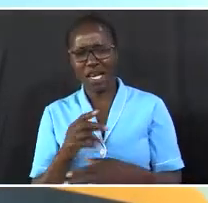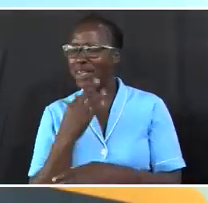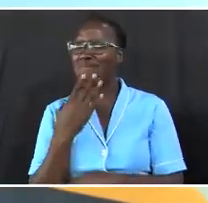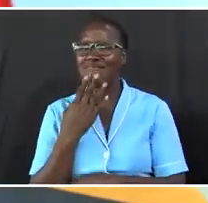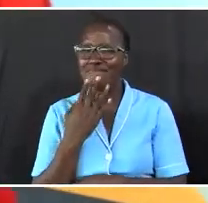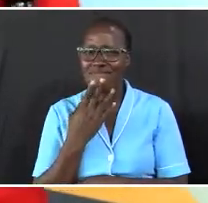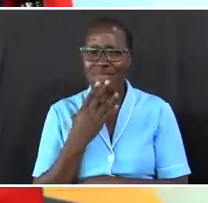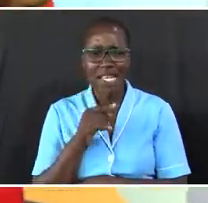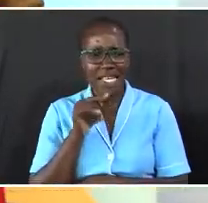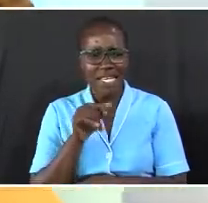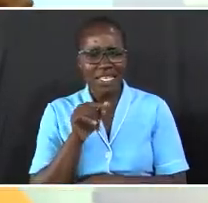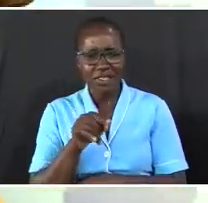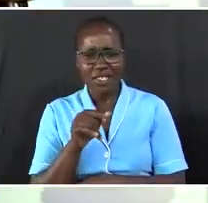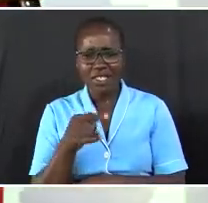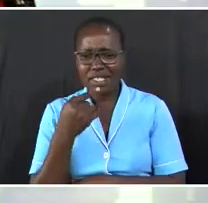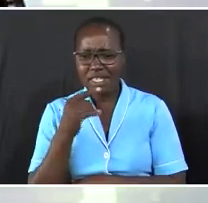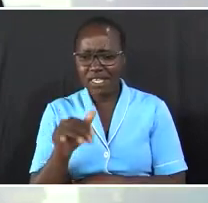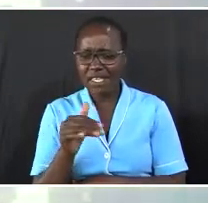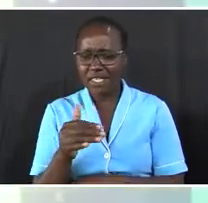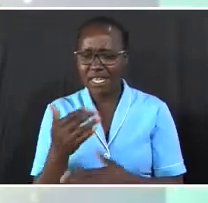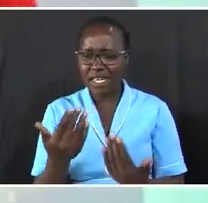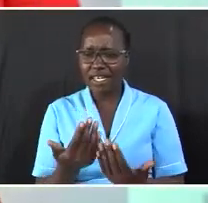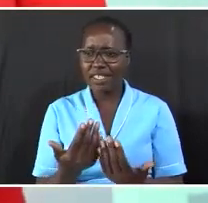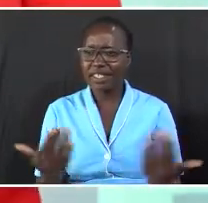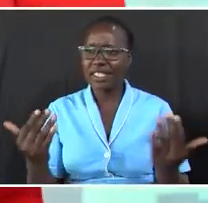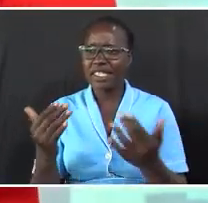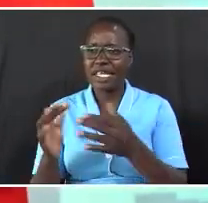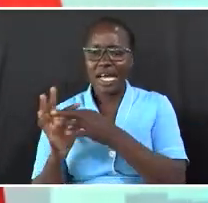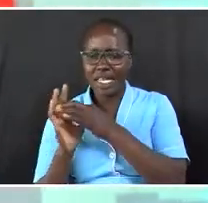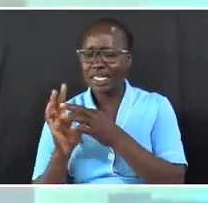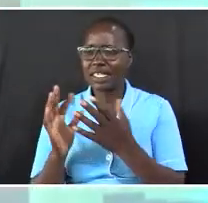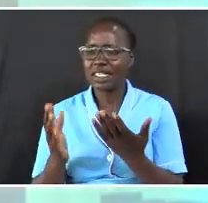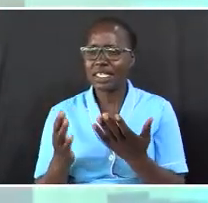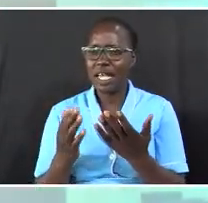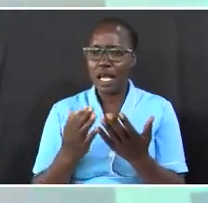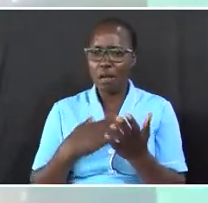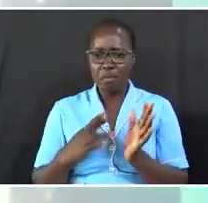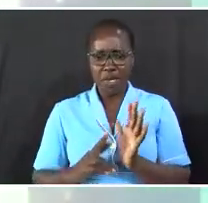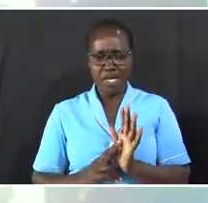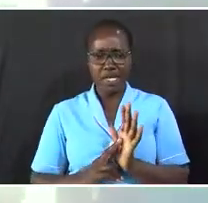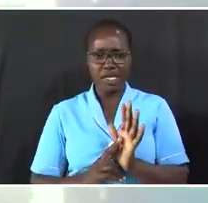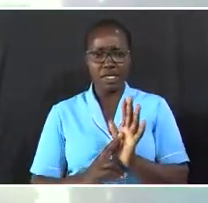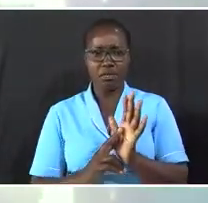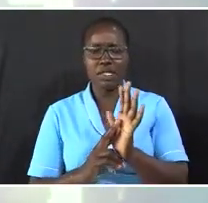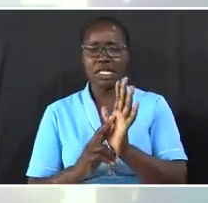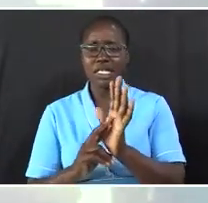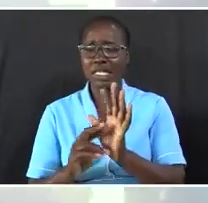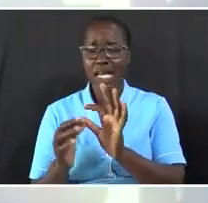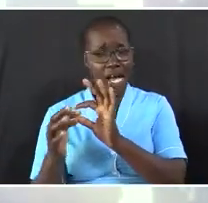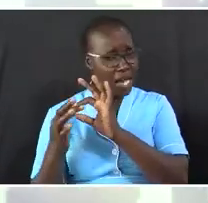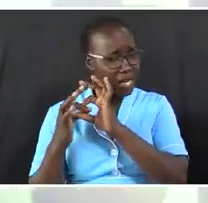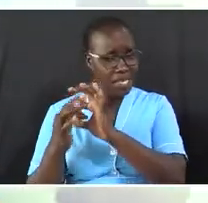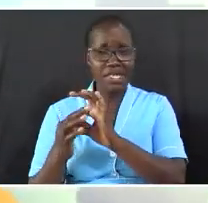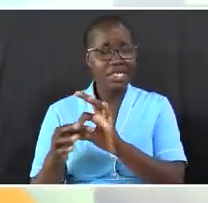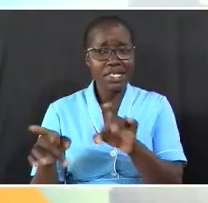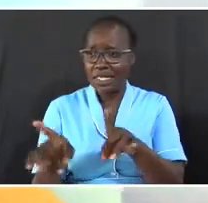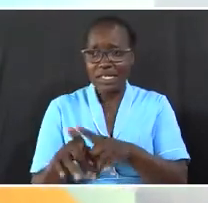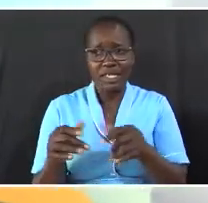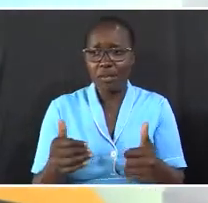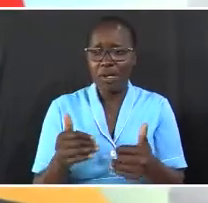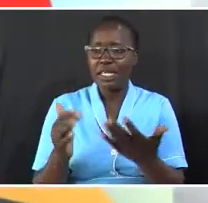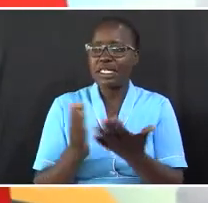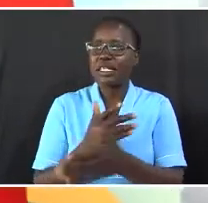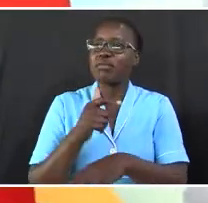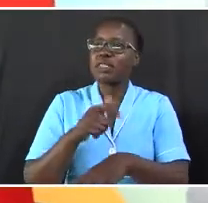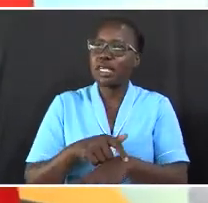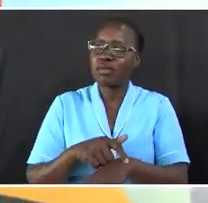that children are a heritage, yeah? Are mine representing that heritage?